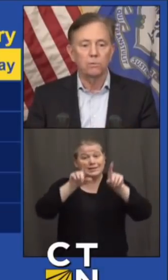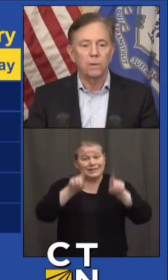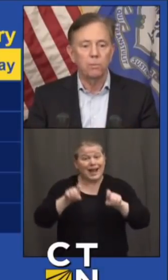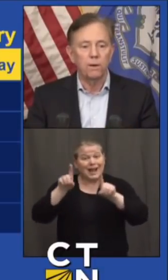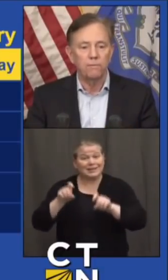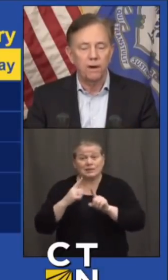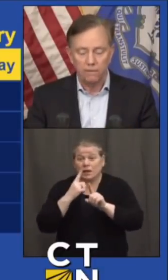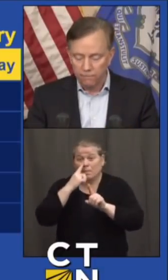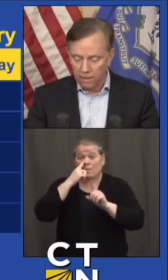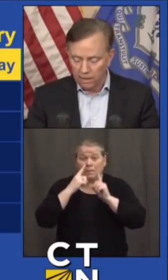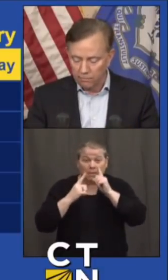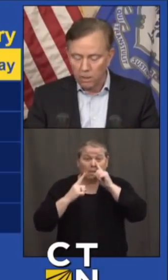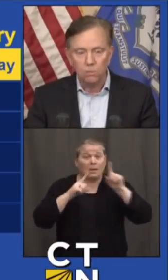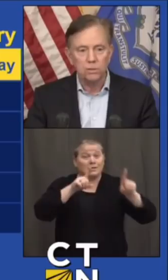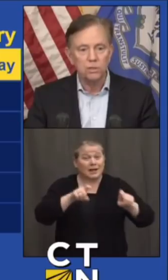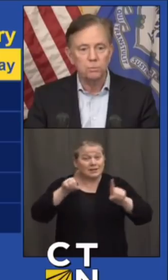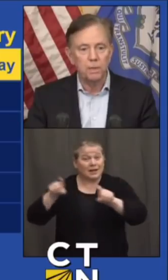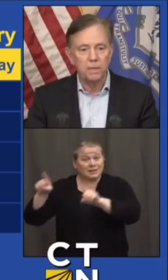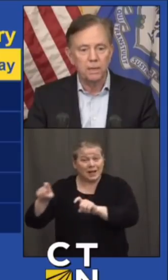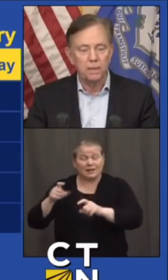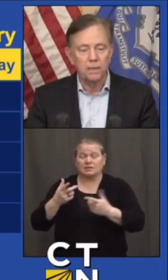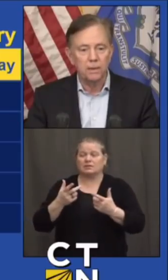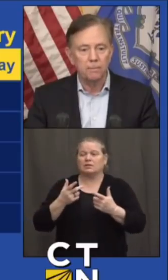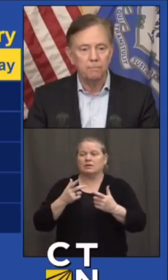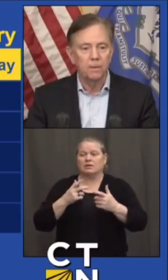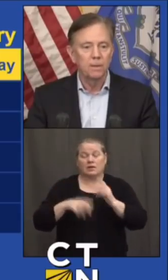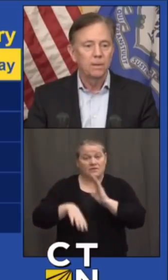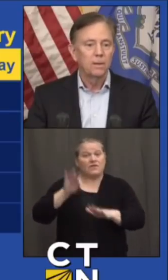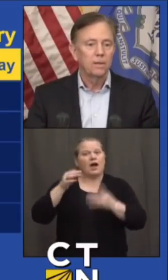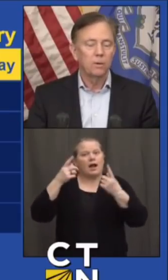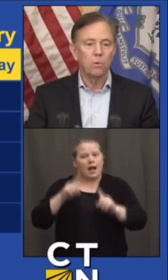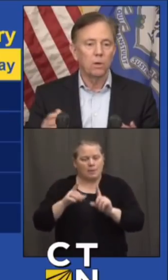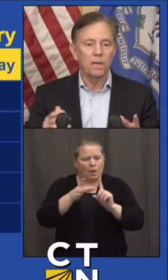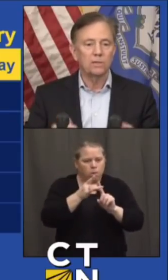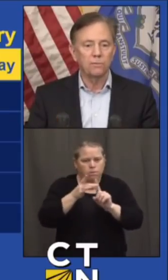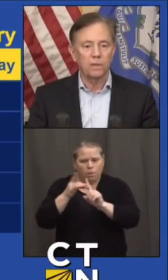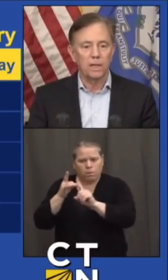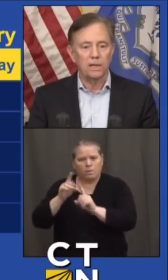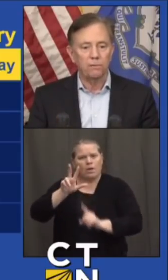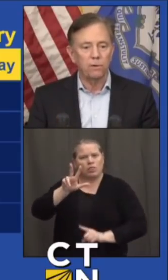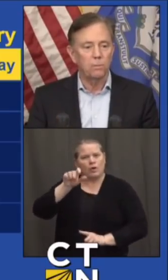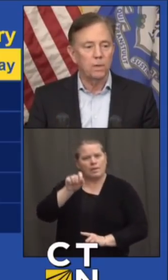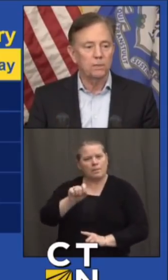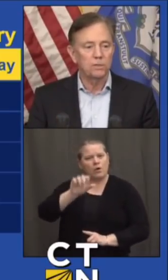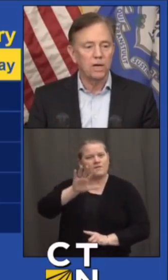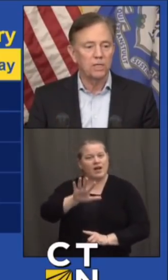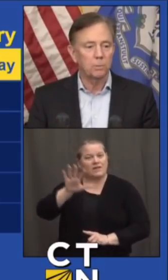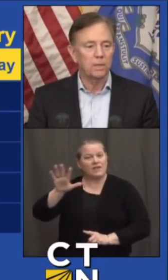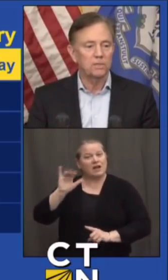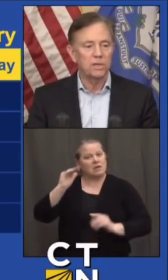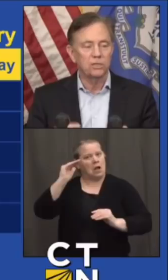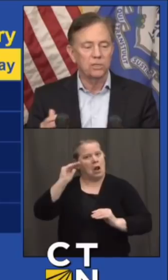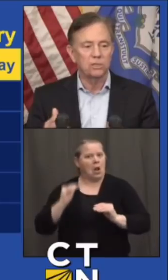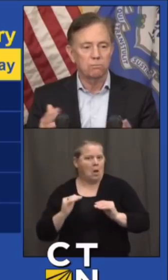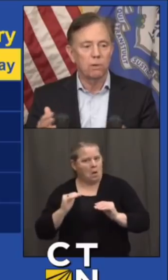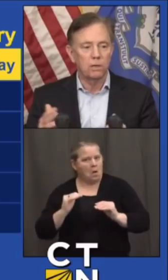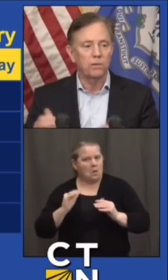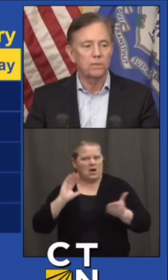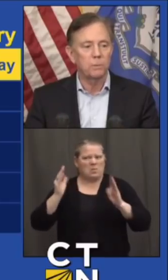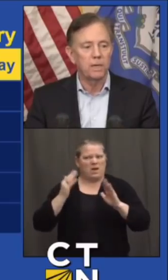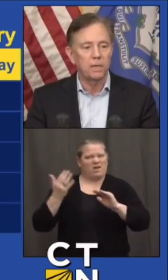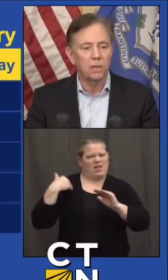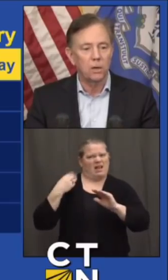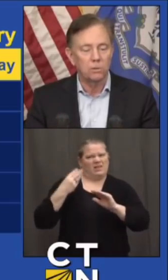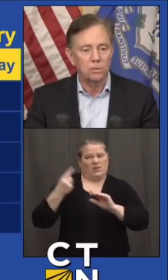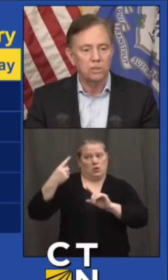low, 3.55, lowest it's been in, more or less for the last few months. Hospitalizations,